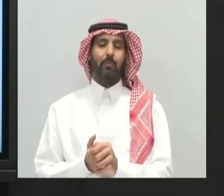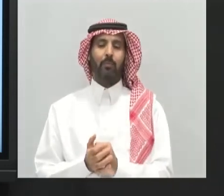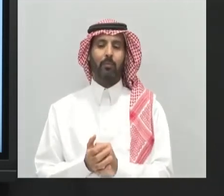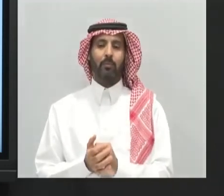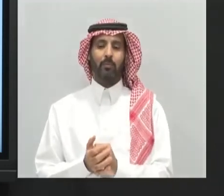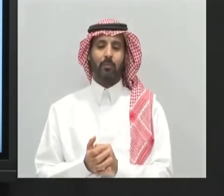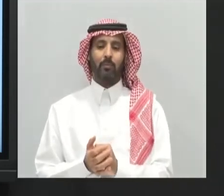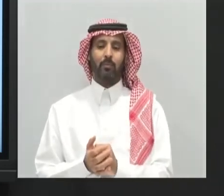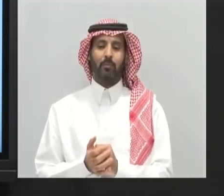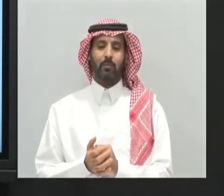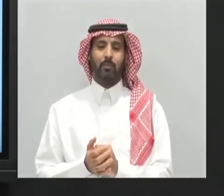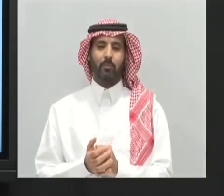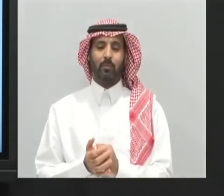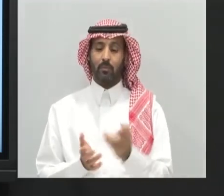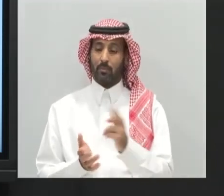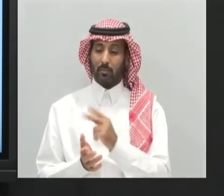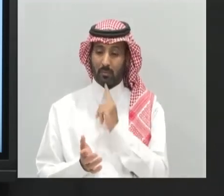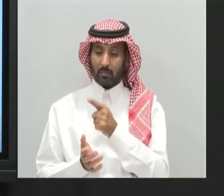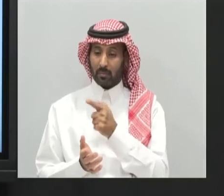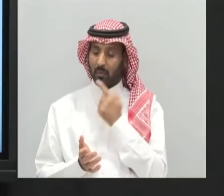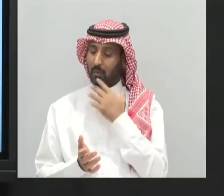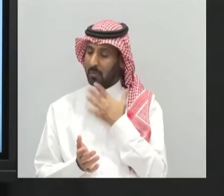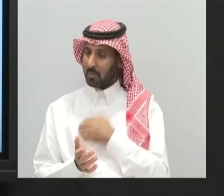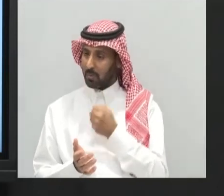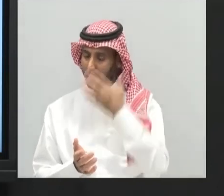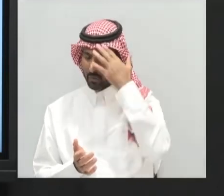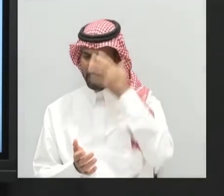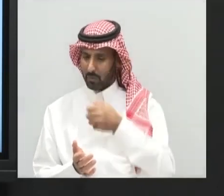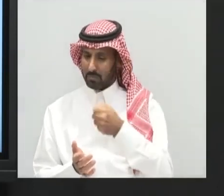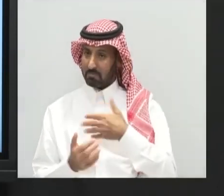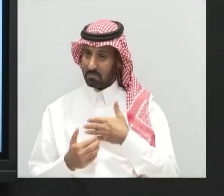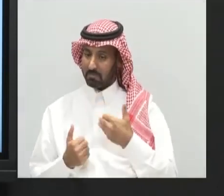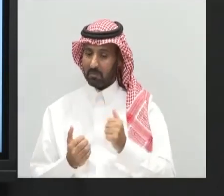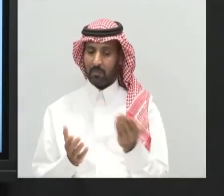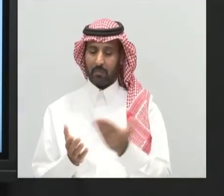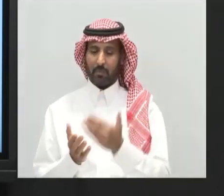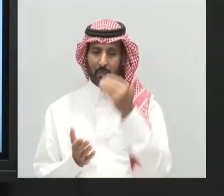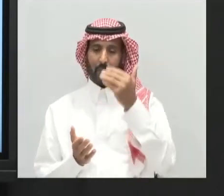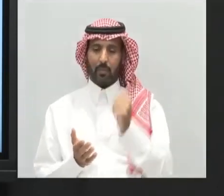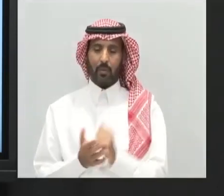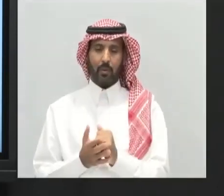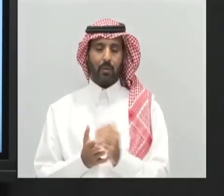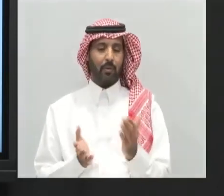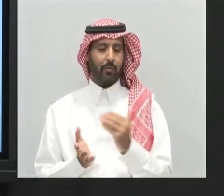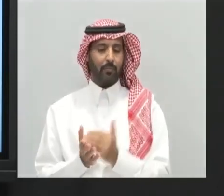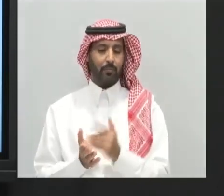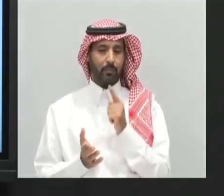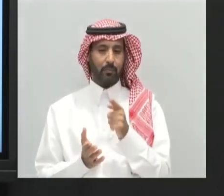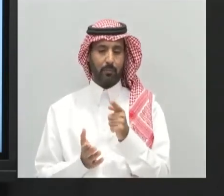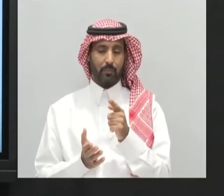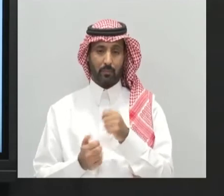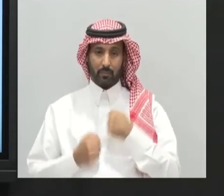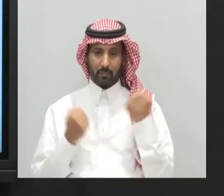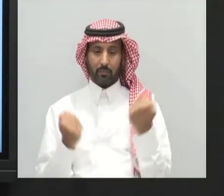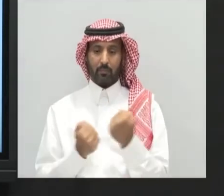we make a good comment like congratulations. So here as well, we also